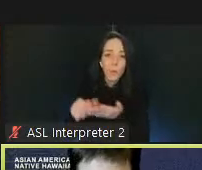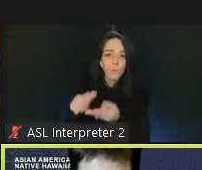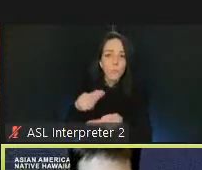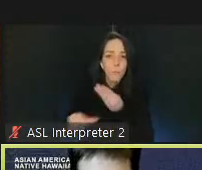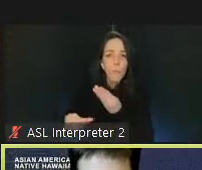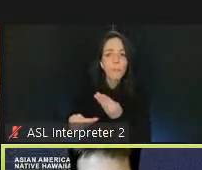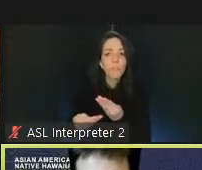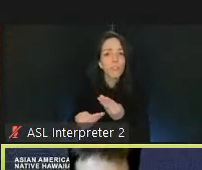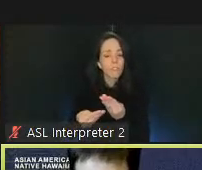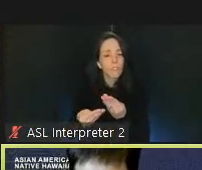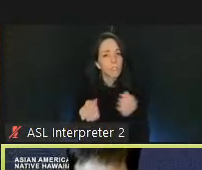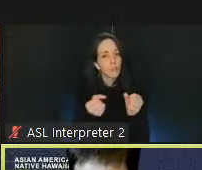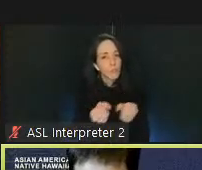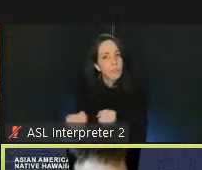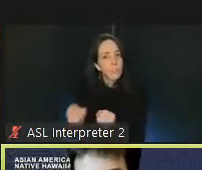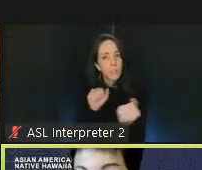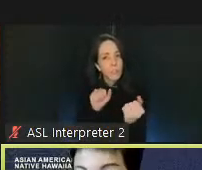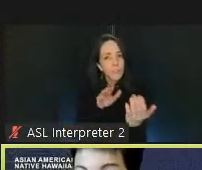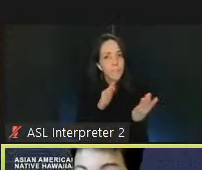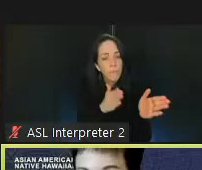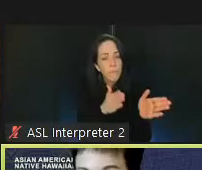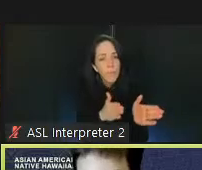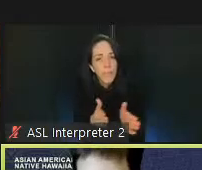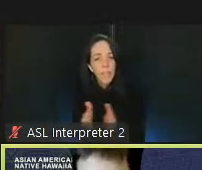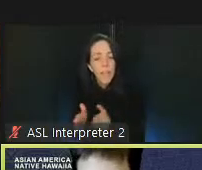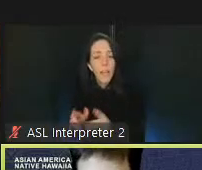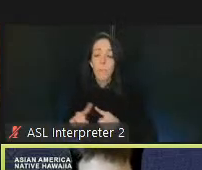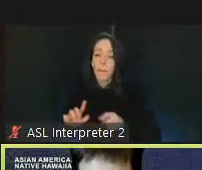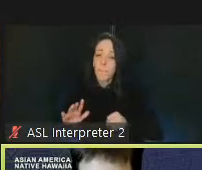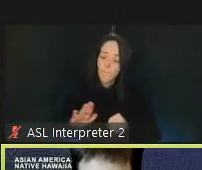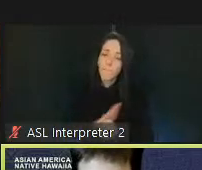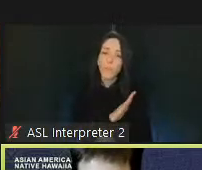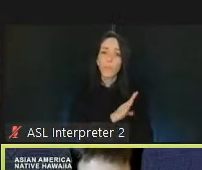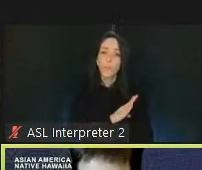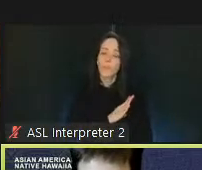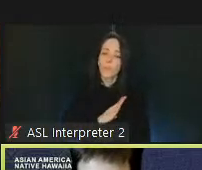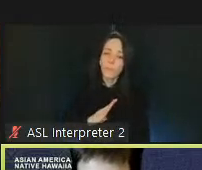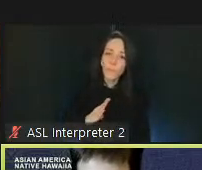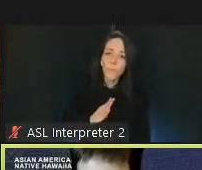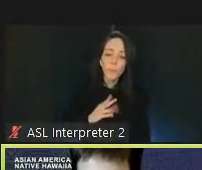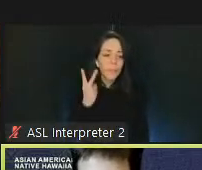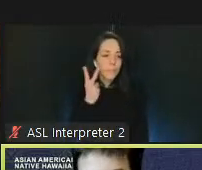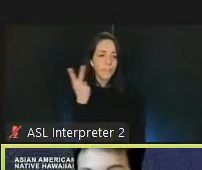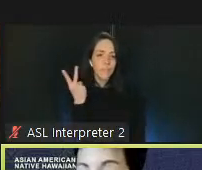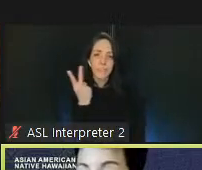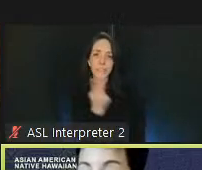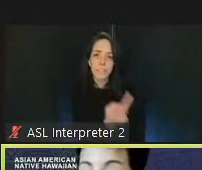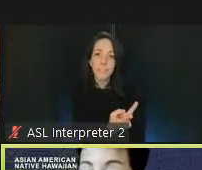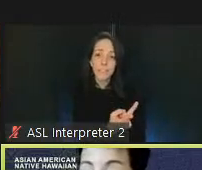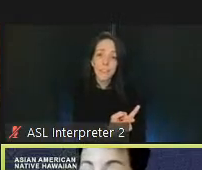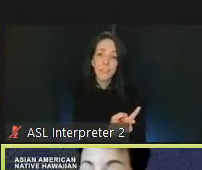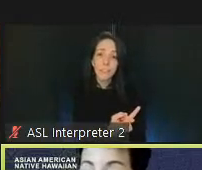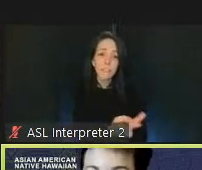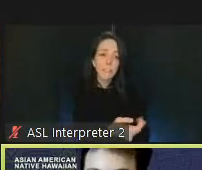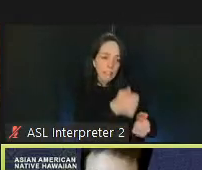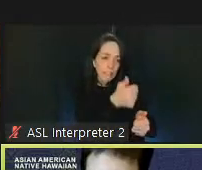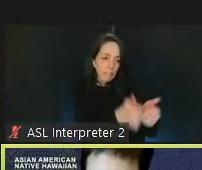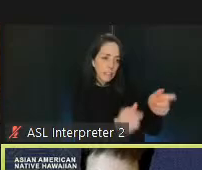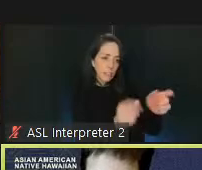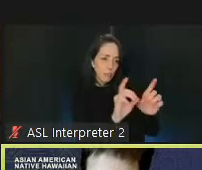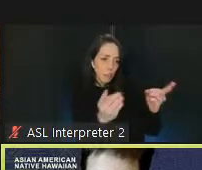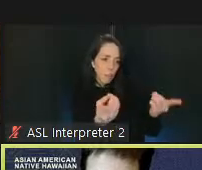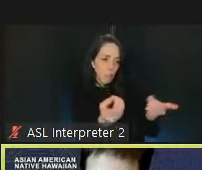strategic plans that the full board sees that each department is